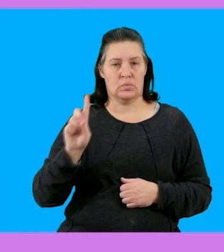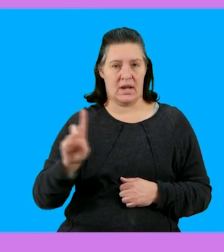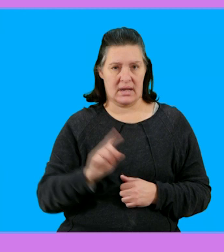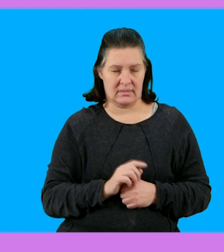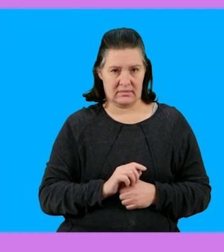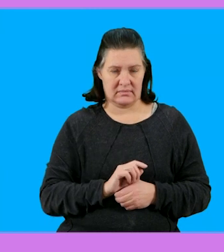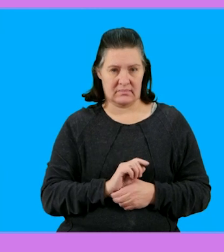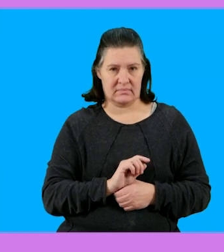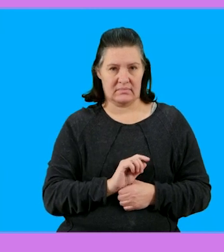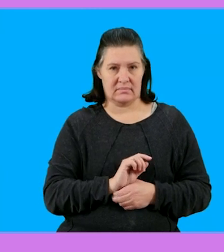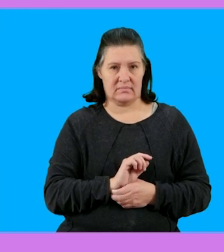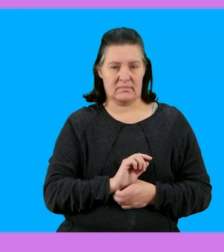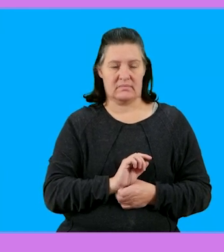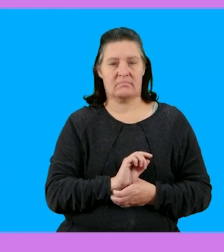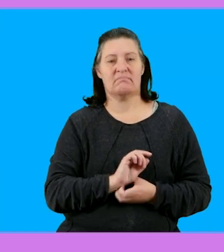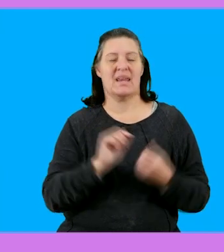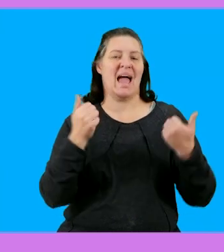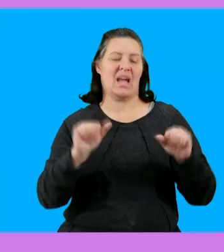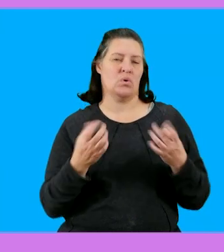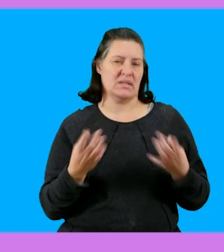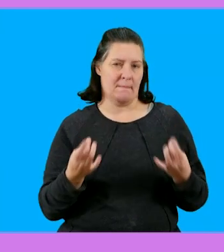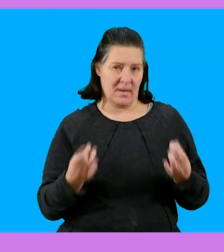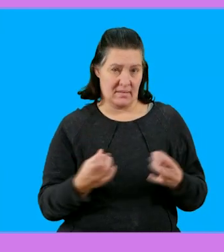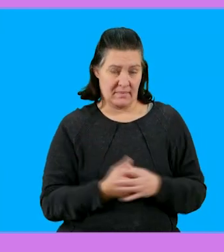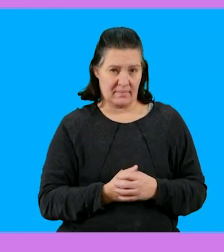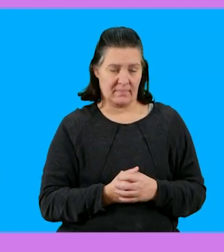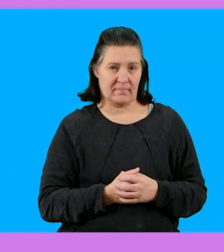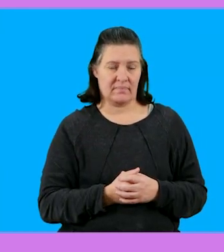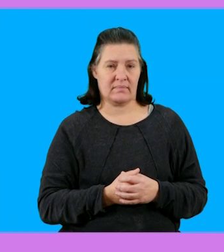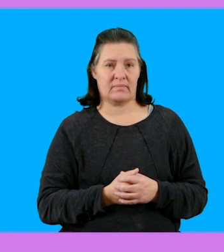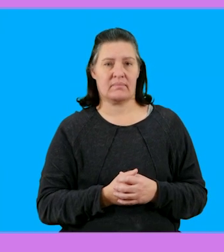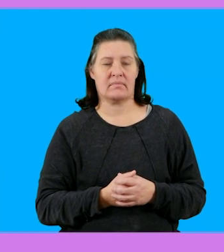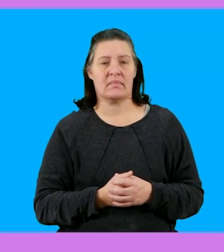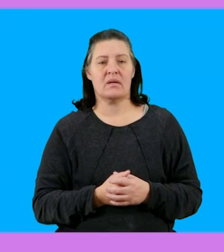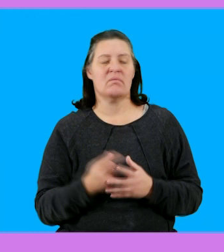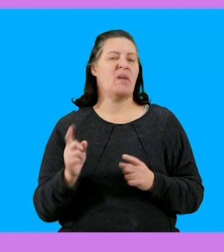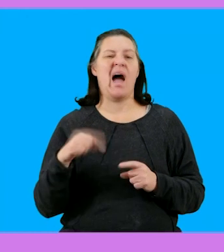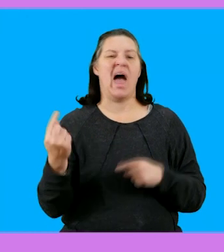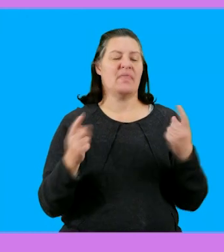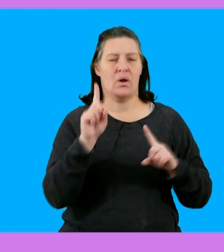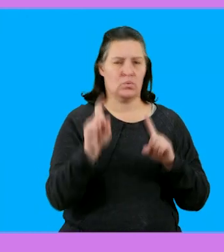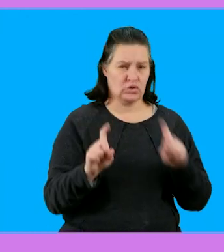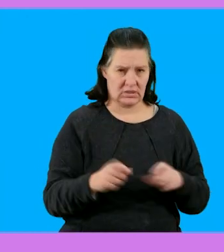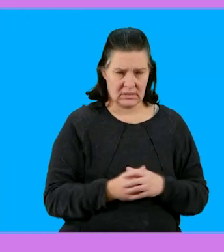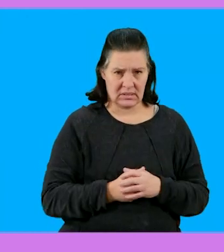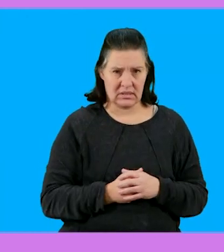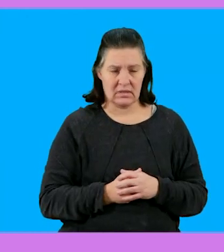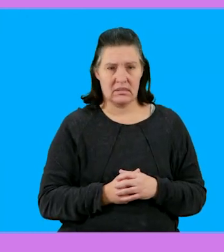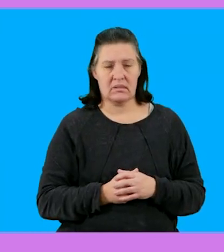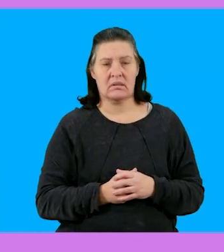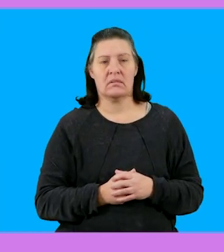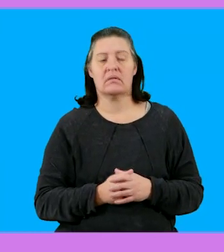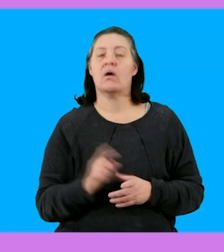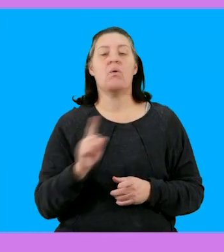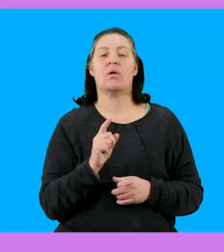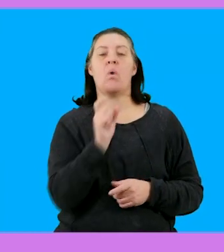5821. That is the account number. All right, let's look at some other questions. I'm saying here,